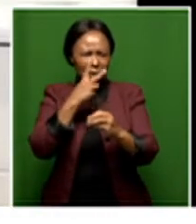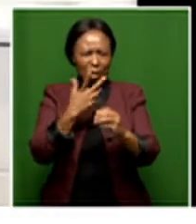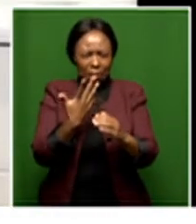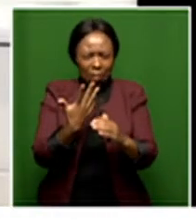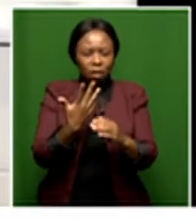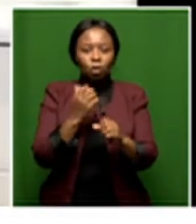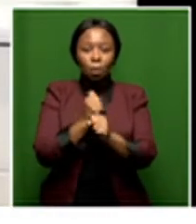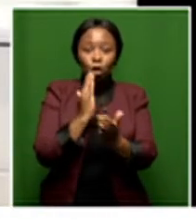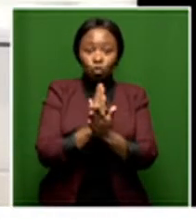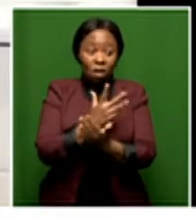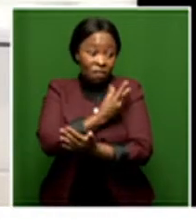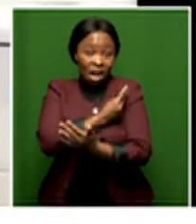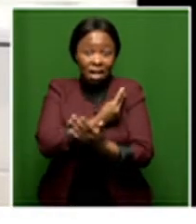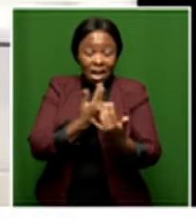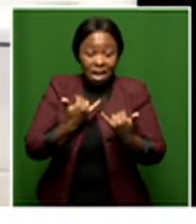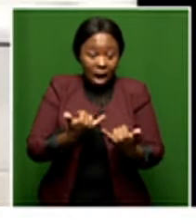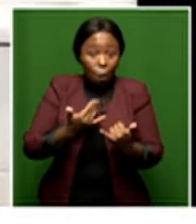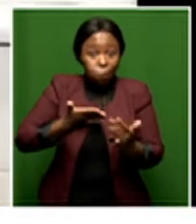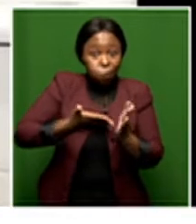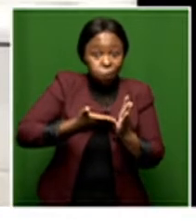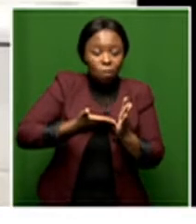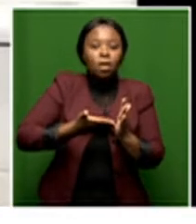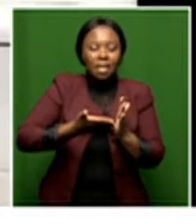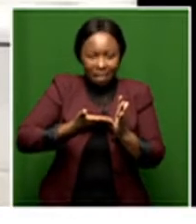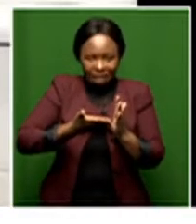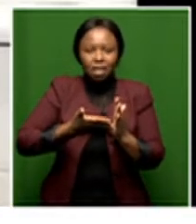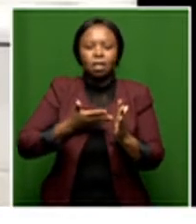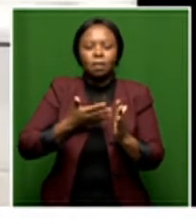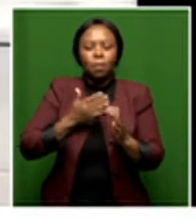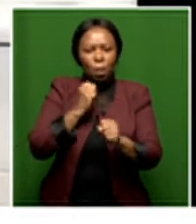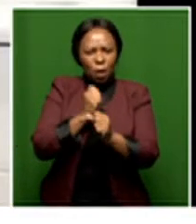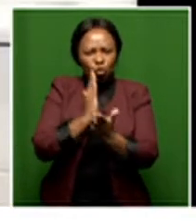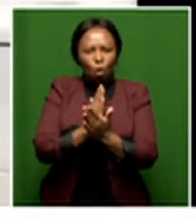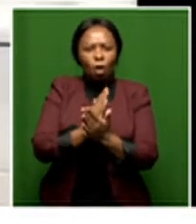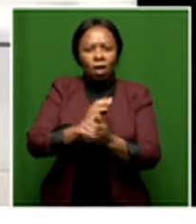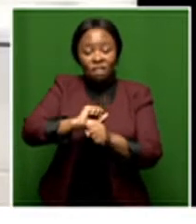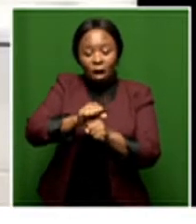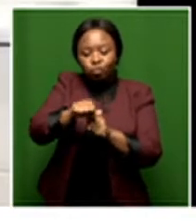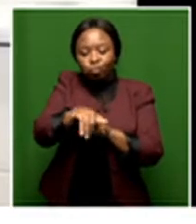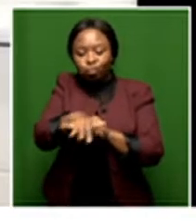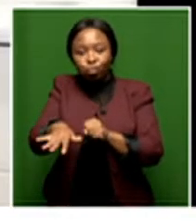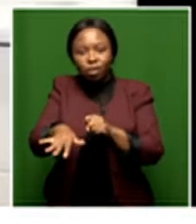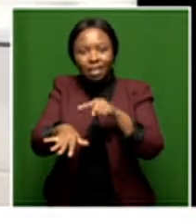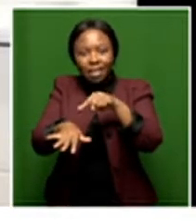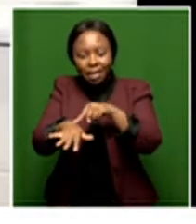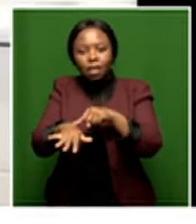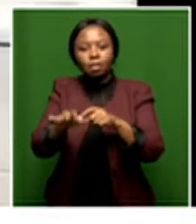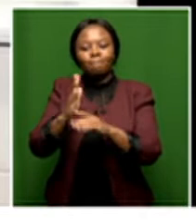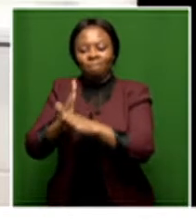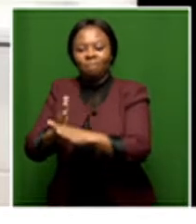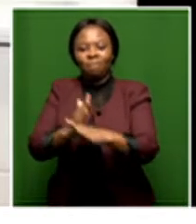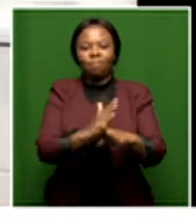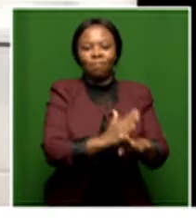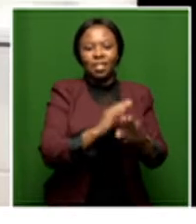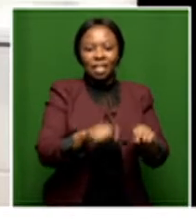ensure that the vaccines we currently have work against the number of variants that exist in the world. We're not the only country that has